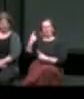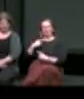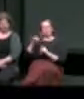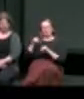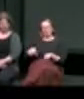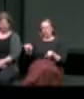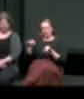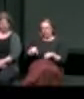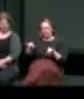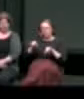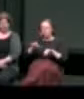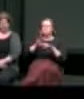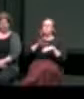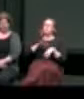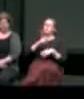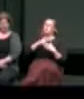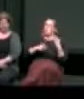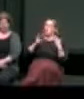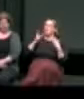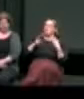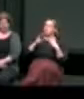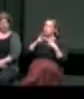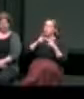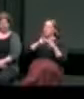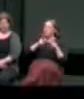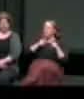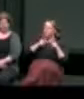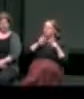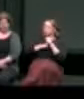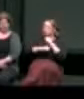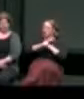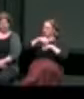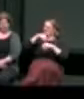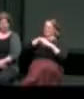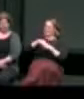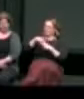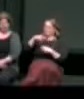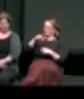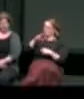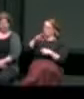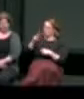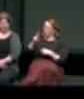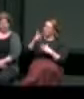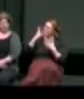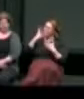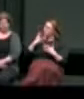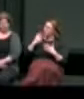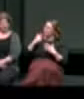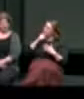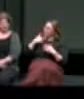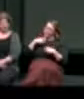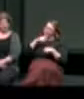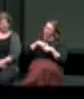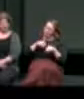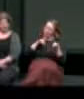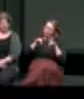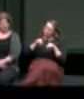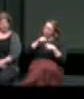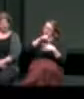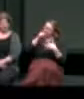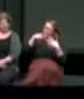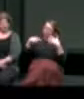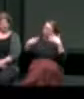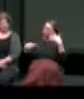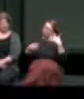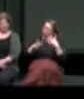So the first one is, what historic sites or structures are in Gorge Metro Park? And unfortunately, I don't have time to talk about all of the